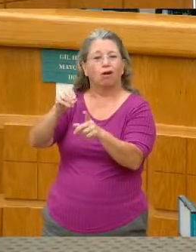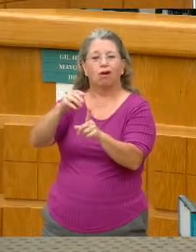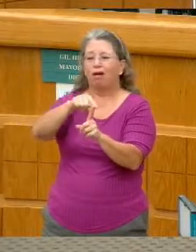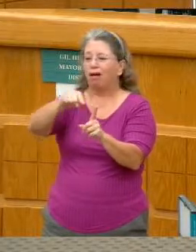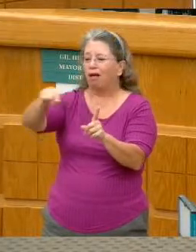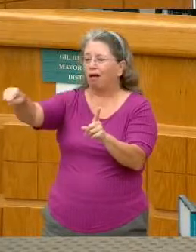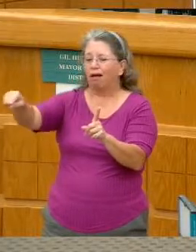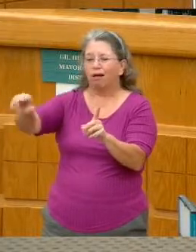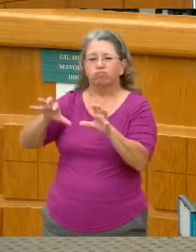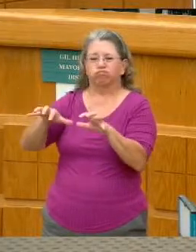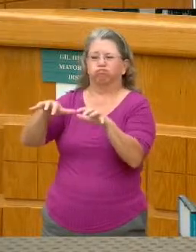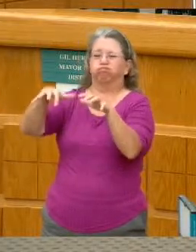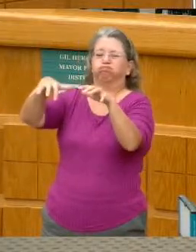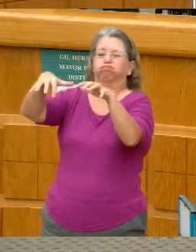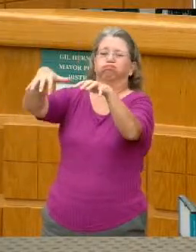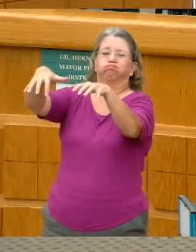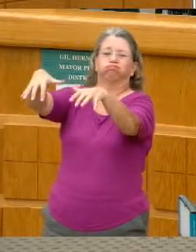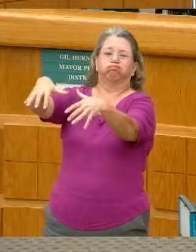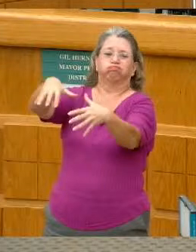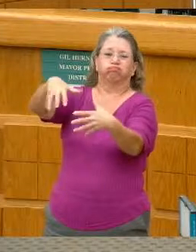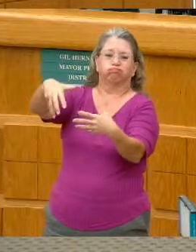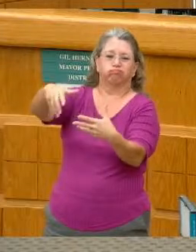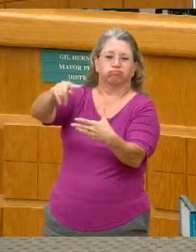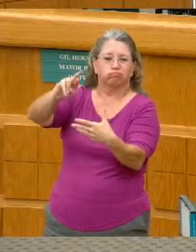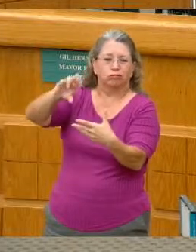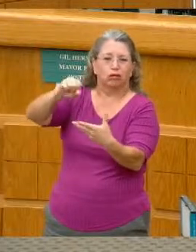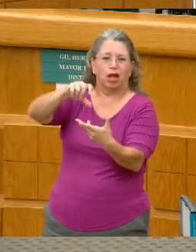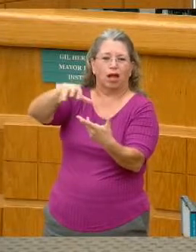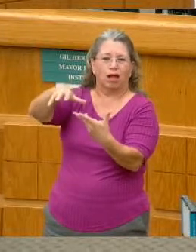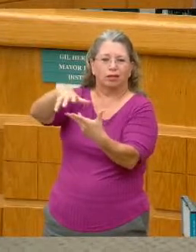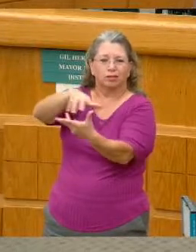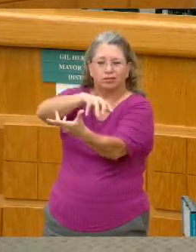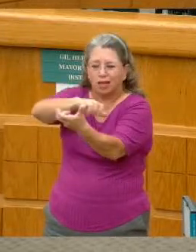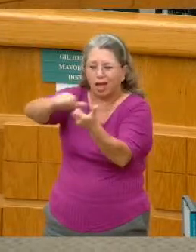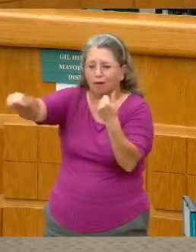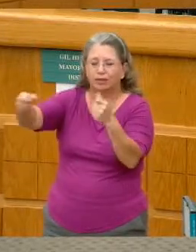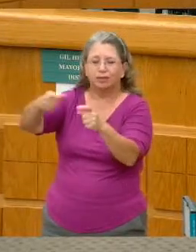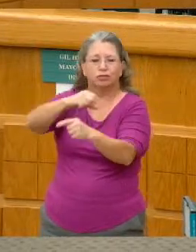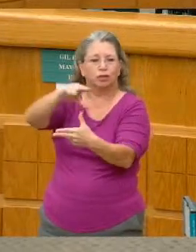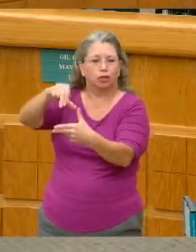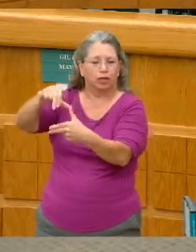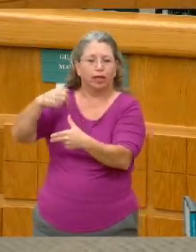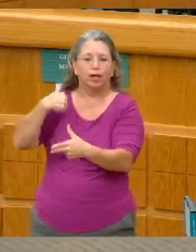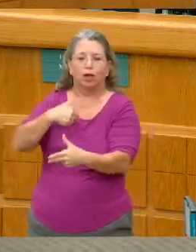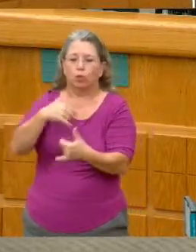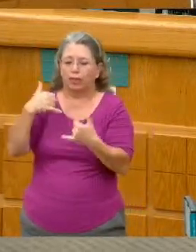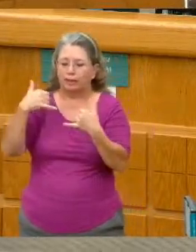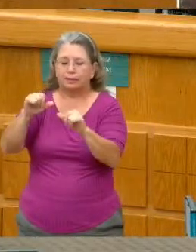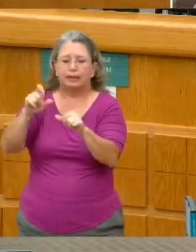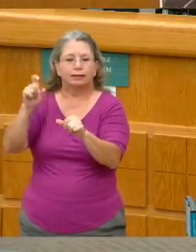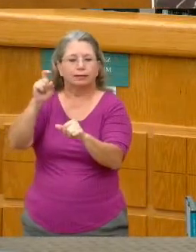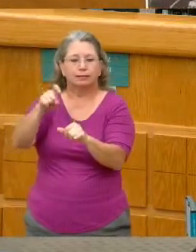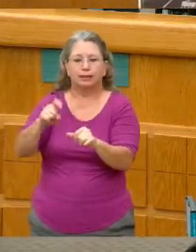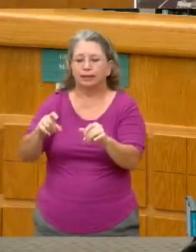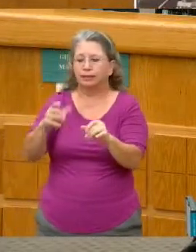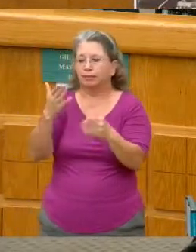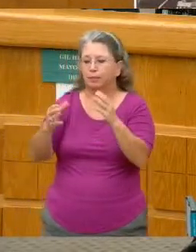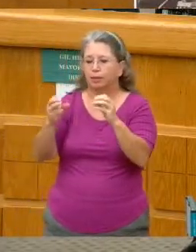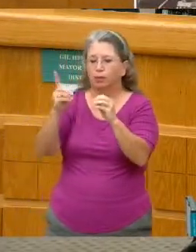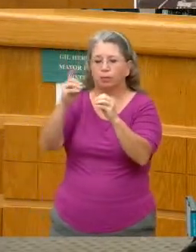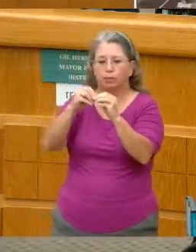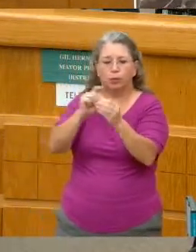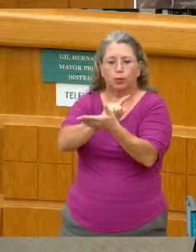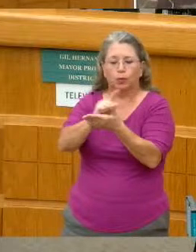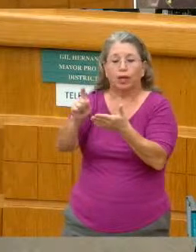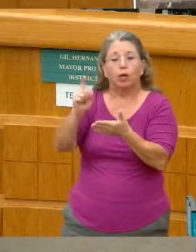will need all week long, and all of you beach cleanup fans, to